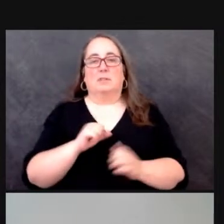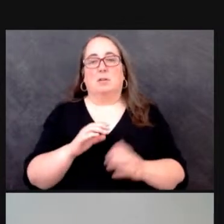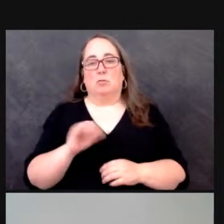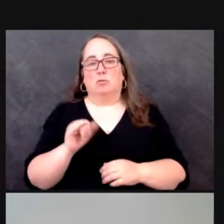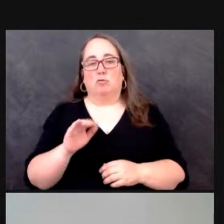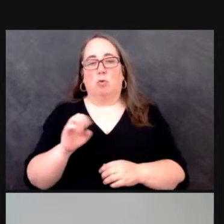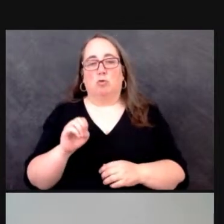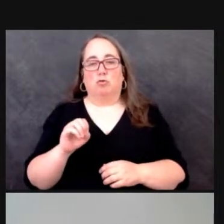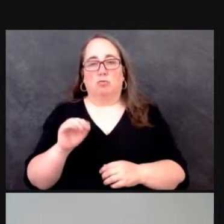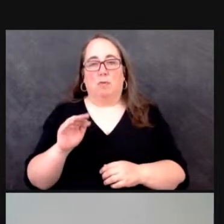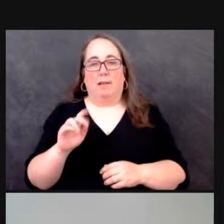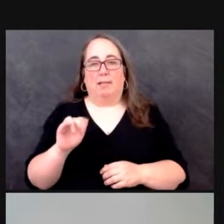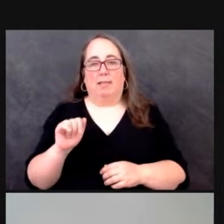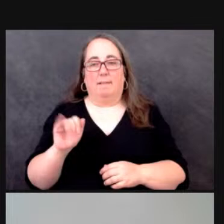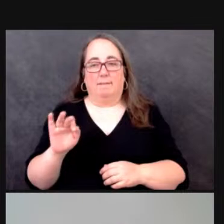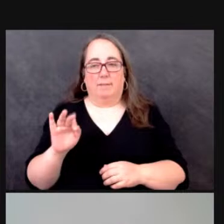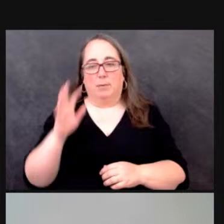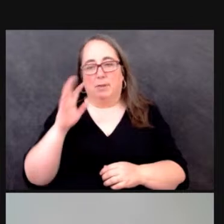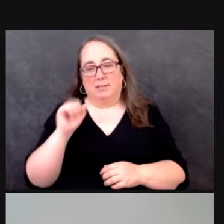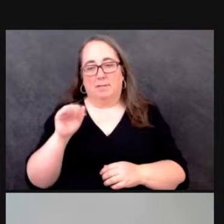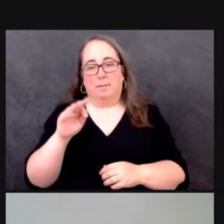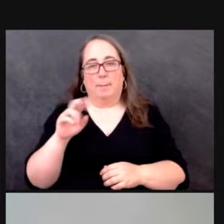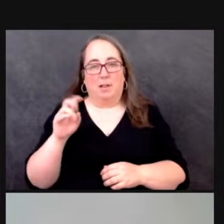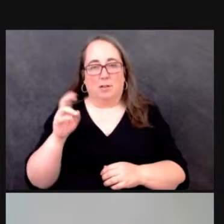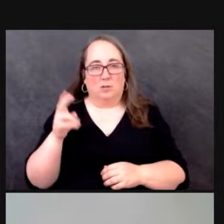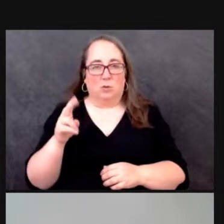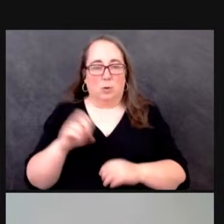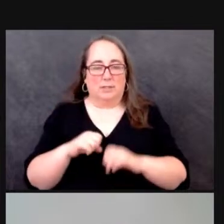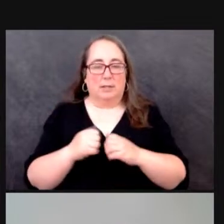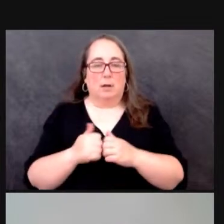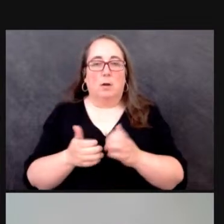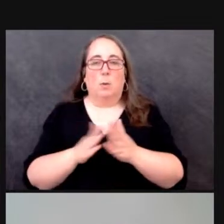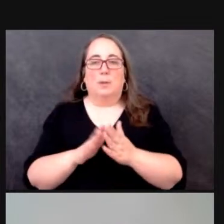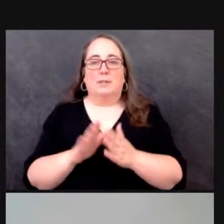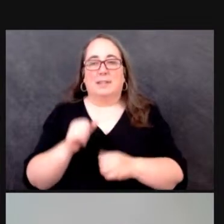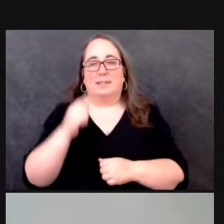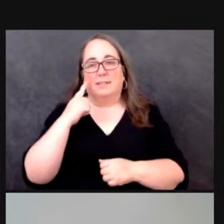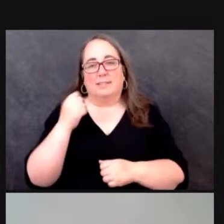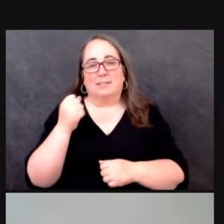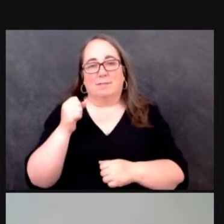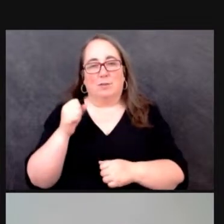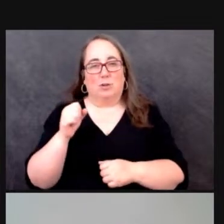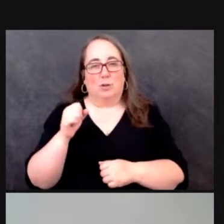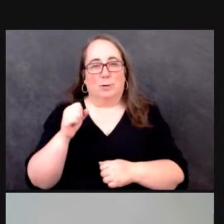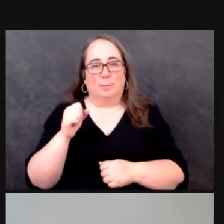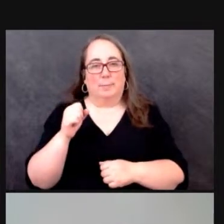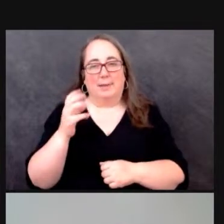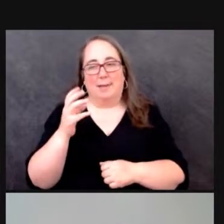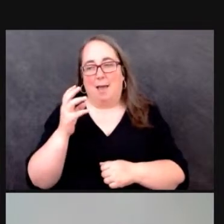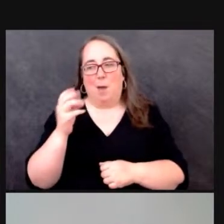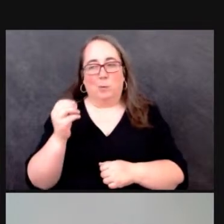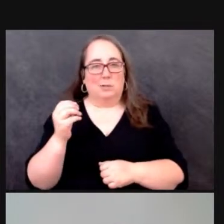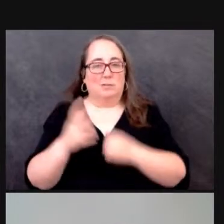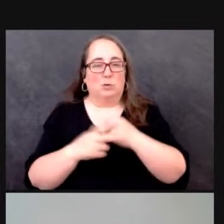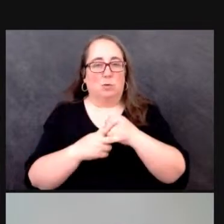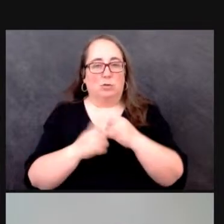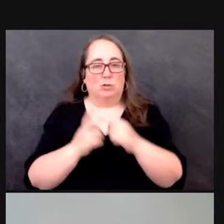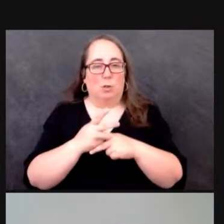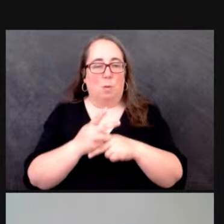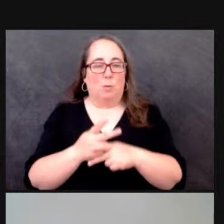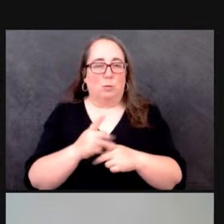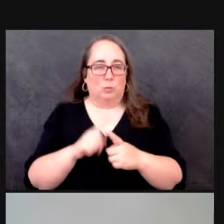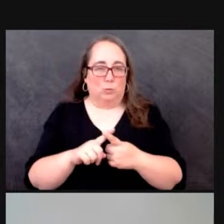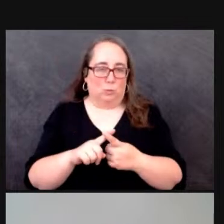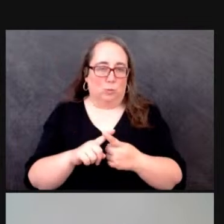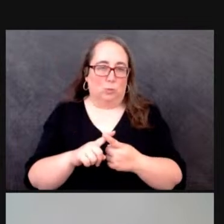was also the president of the Maryland Historical Society, requested that the silver be taken out of storage and loaned to the institution. At